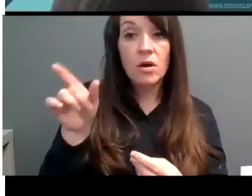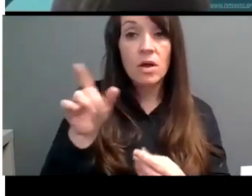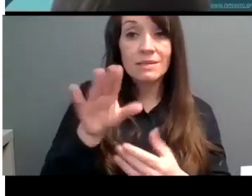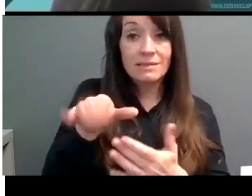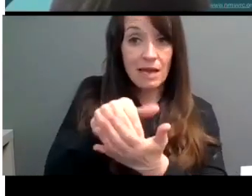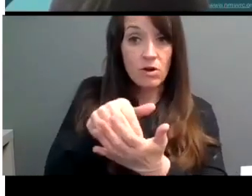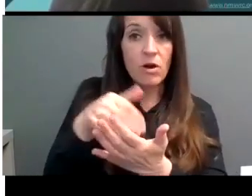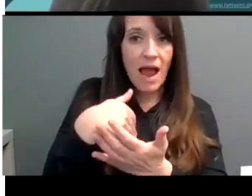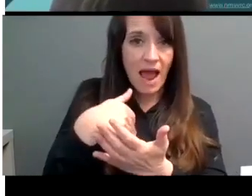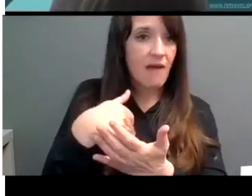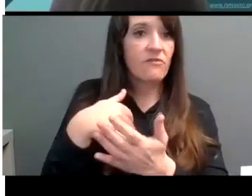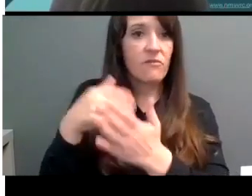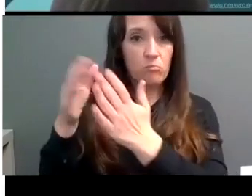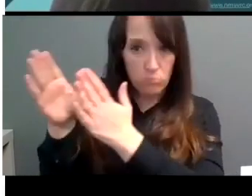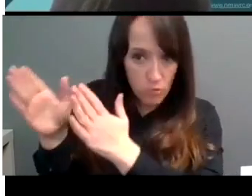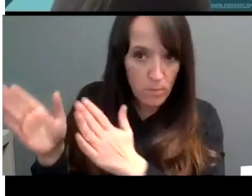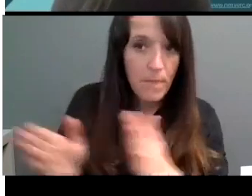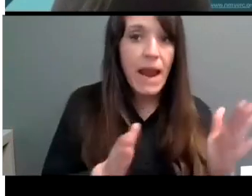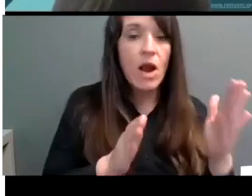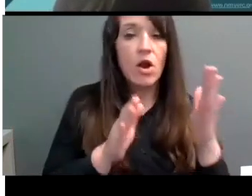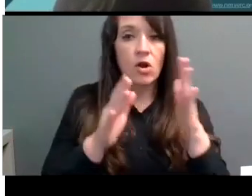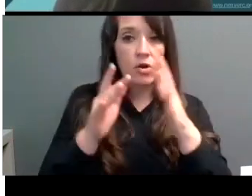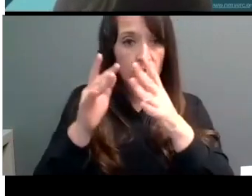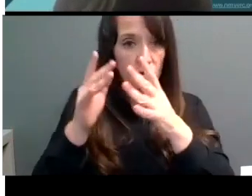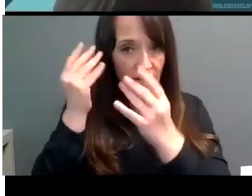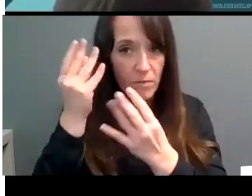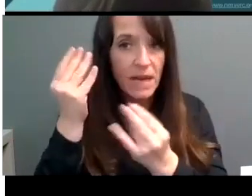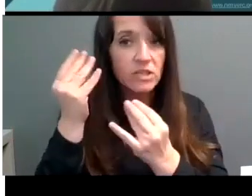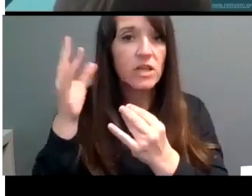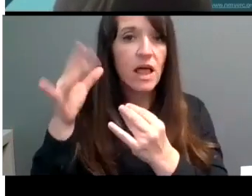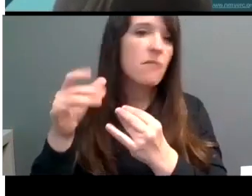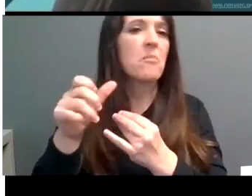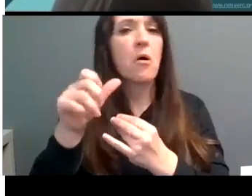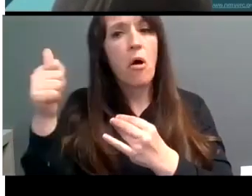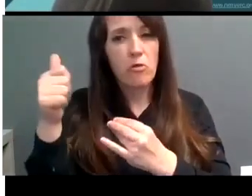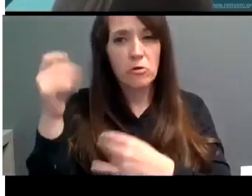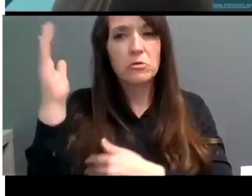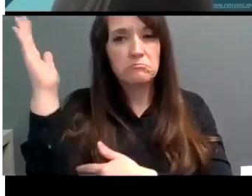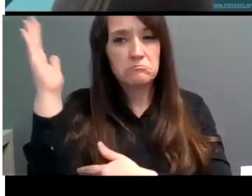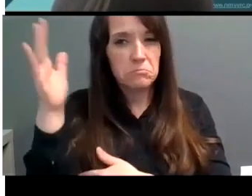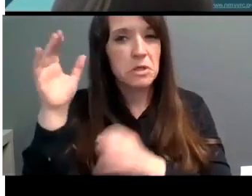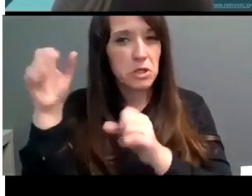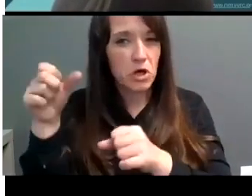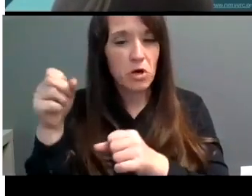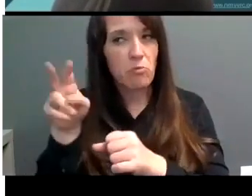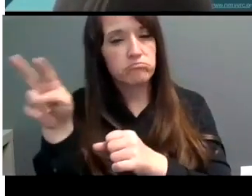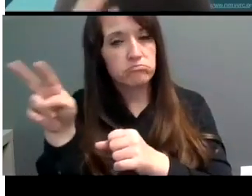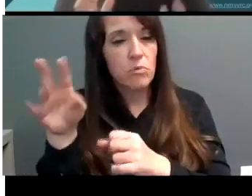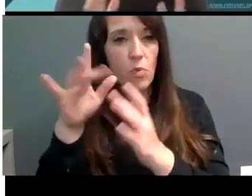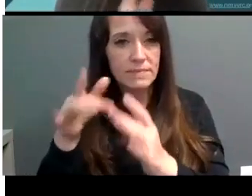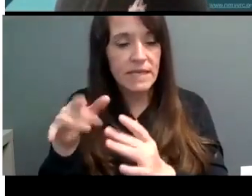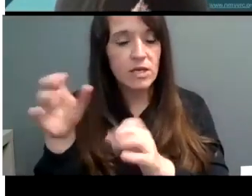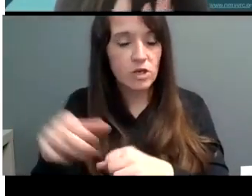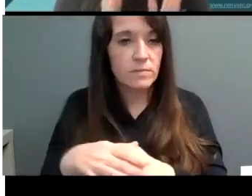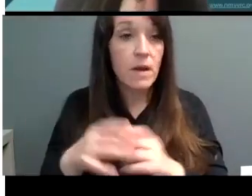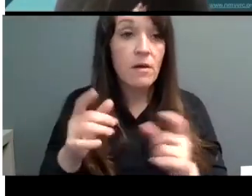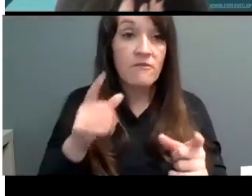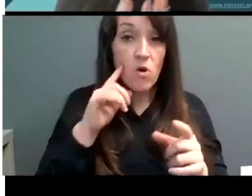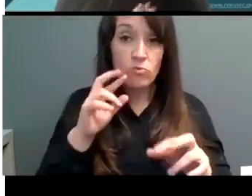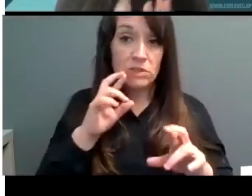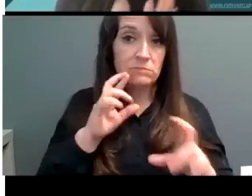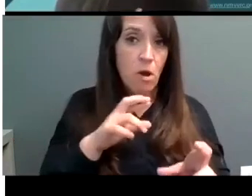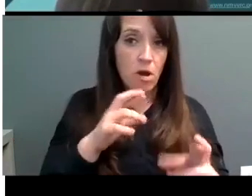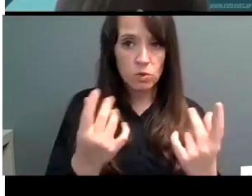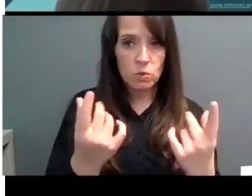So if anyone's interested in hearing more about preparedness, you will hear that in another avenue. Within response, we're talking about what happens